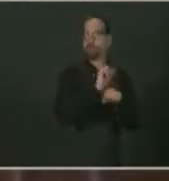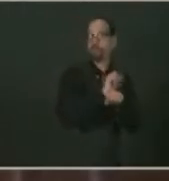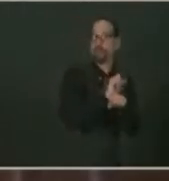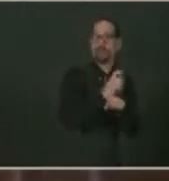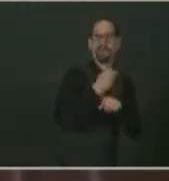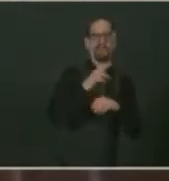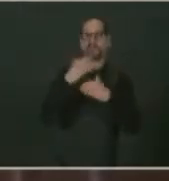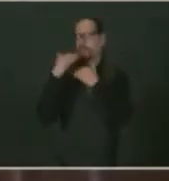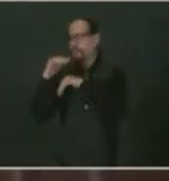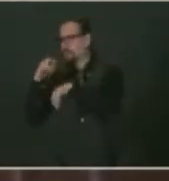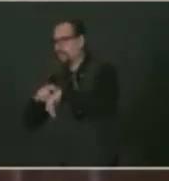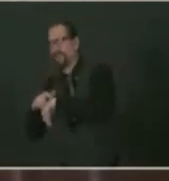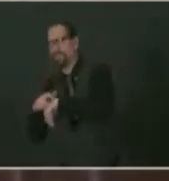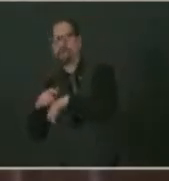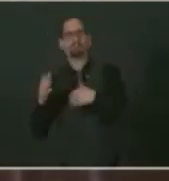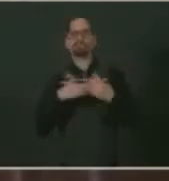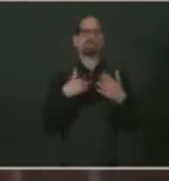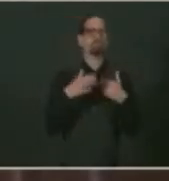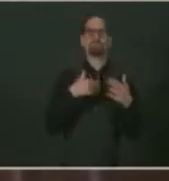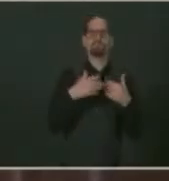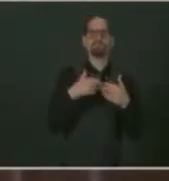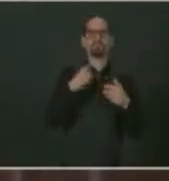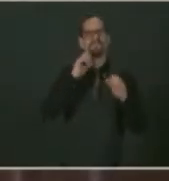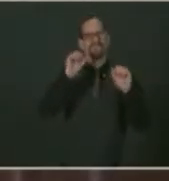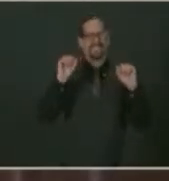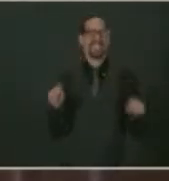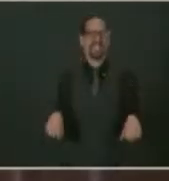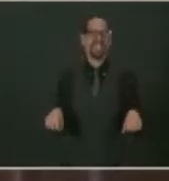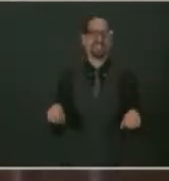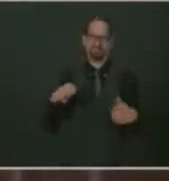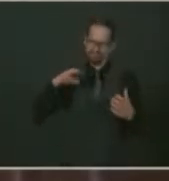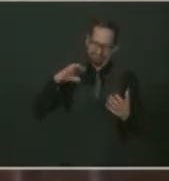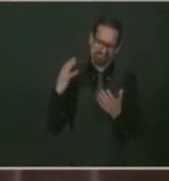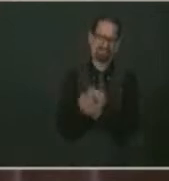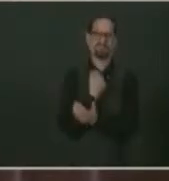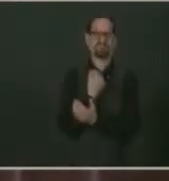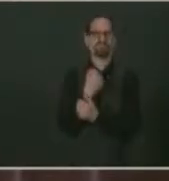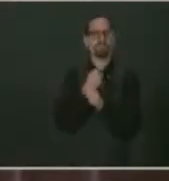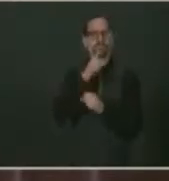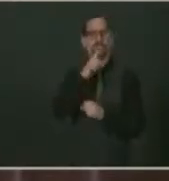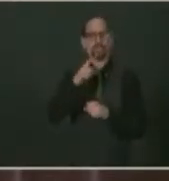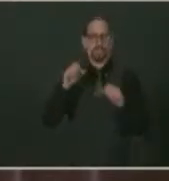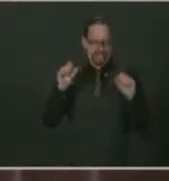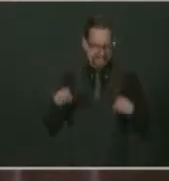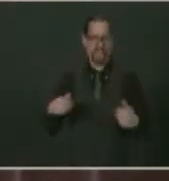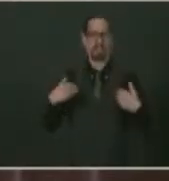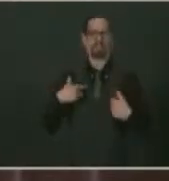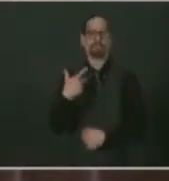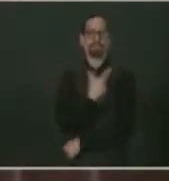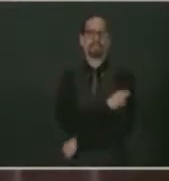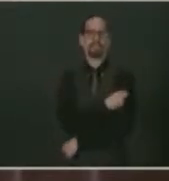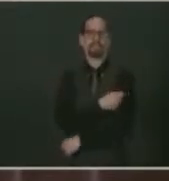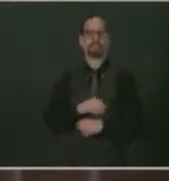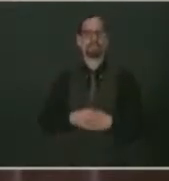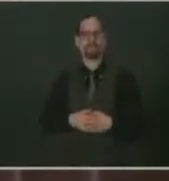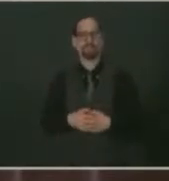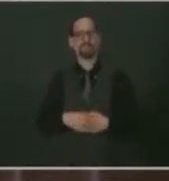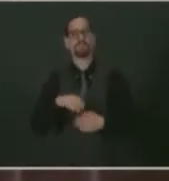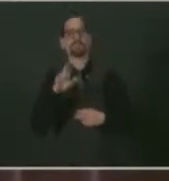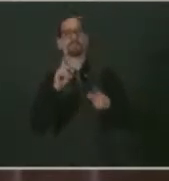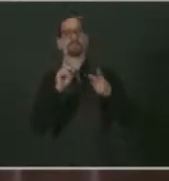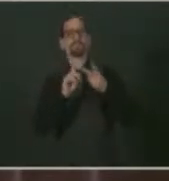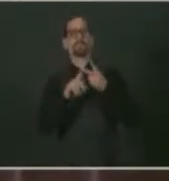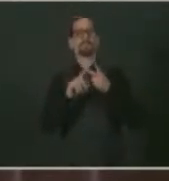will have the ability to access vaccine. Our second major focus is